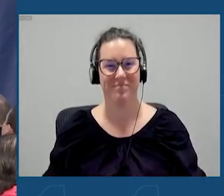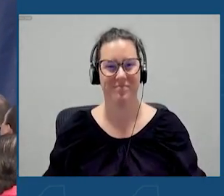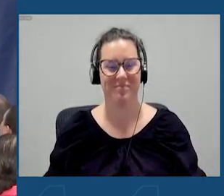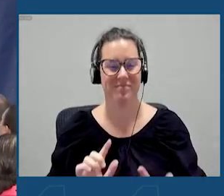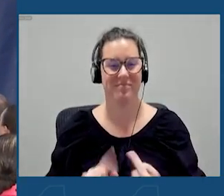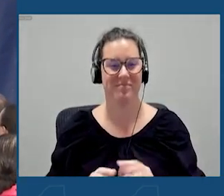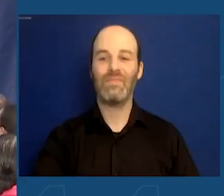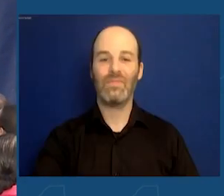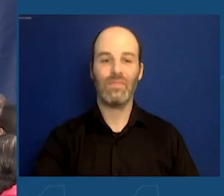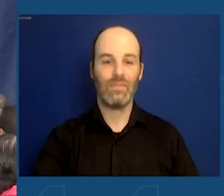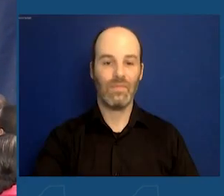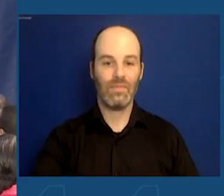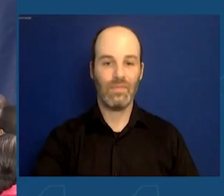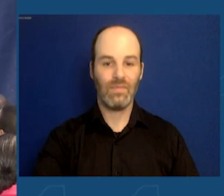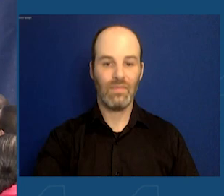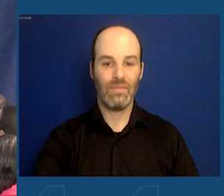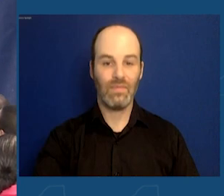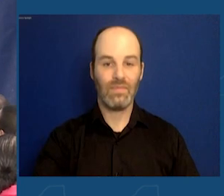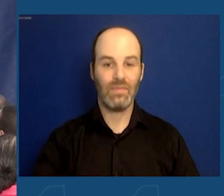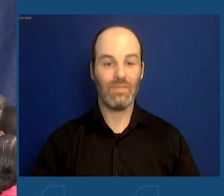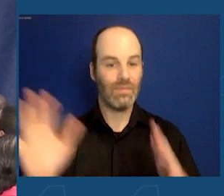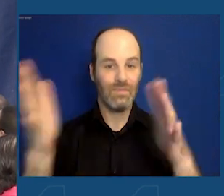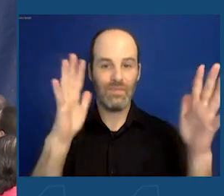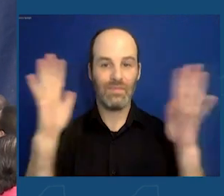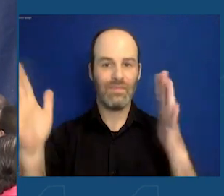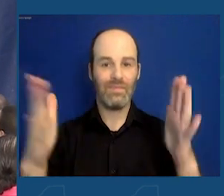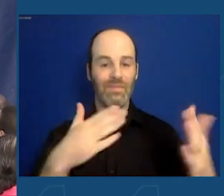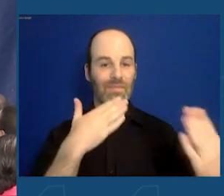Thank you very much. I get him. All right.